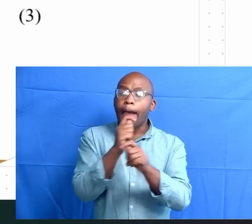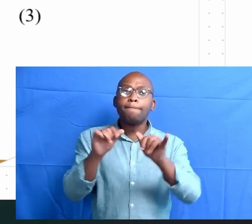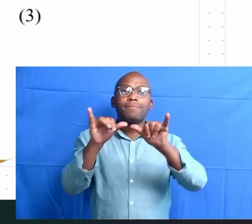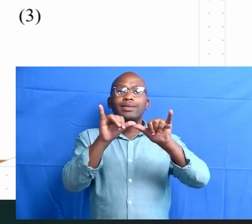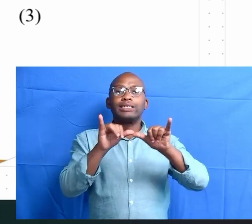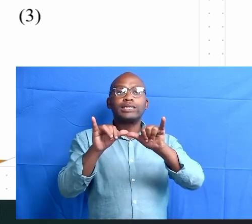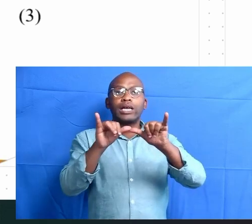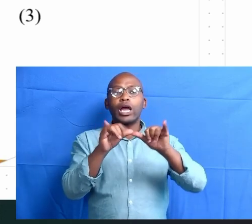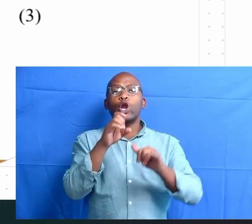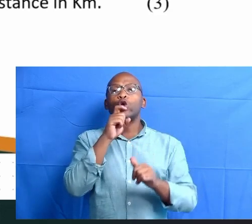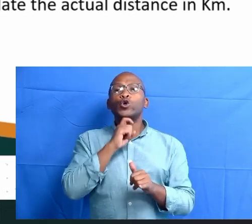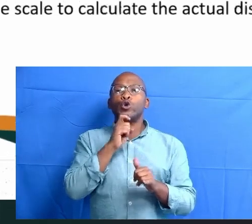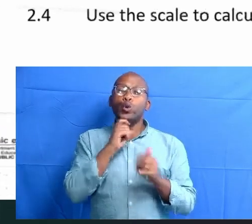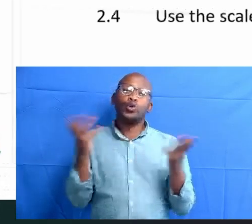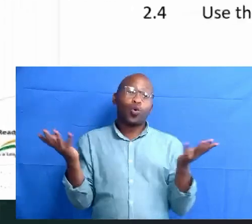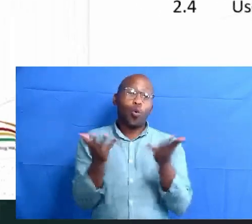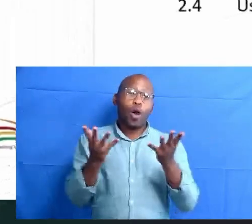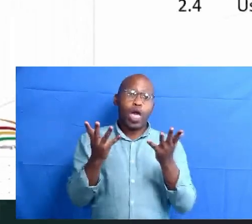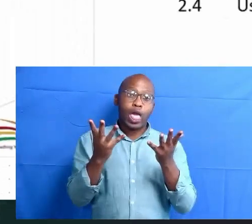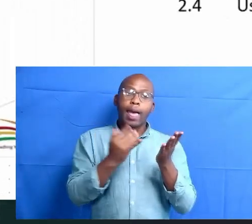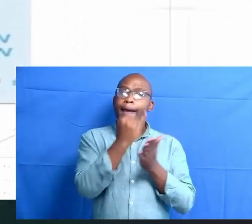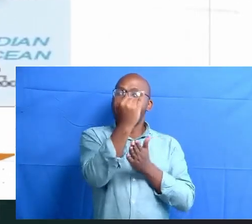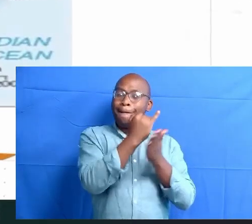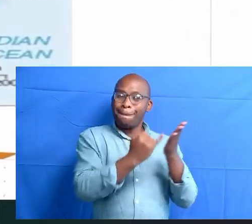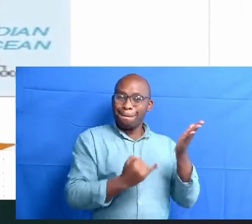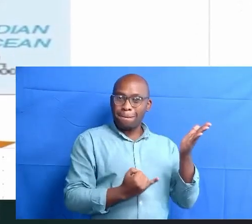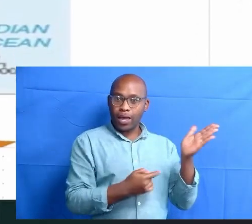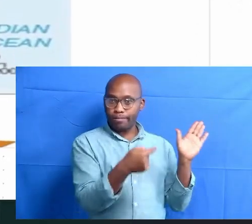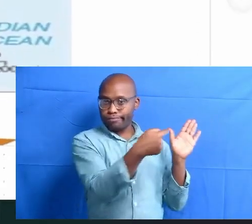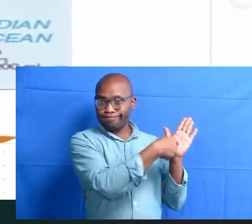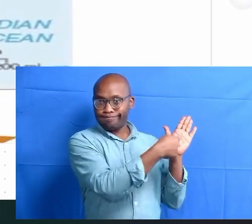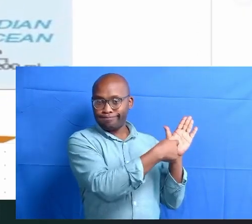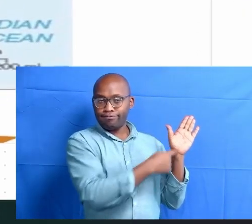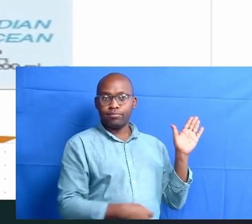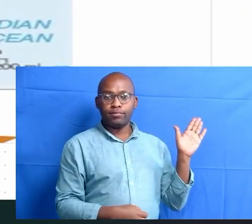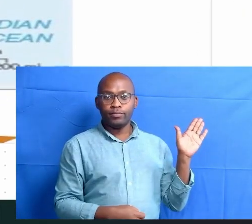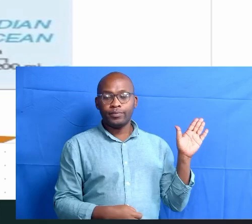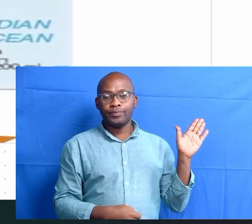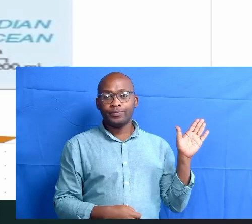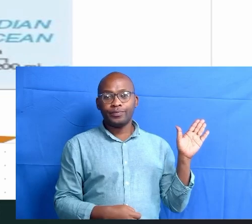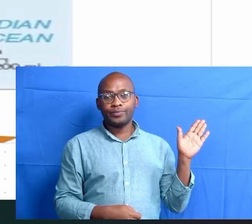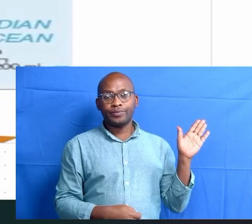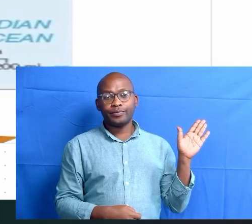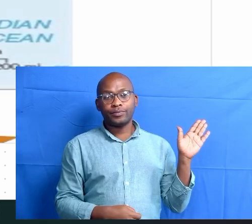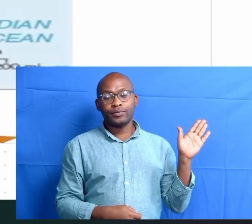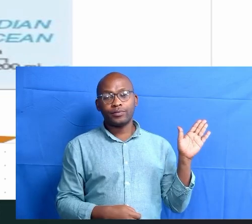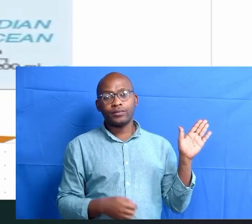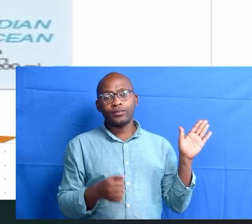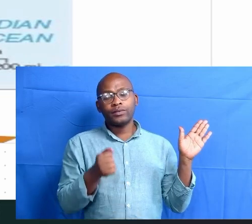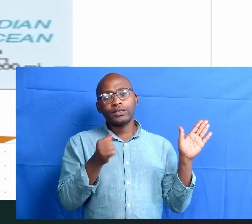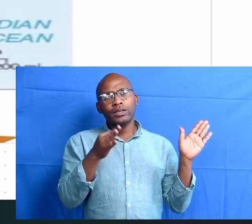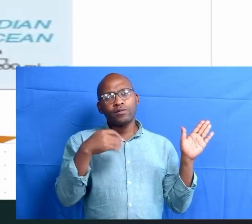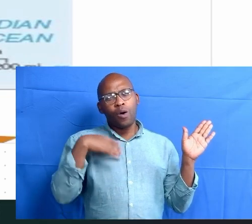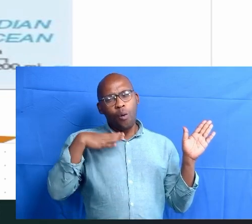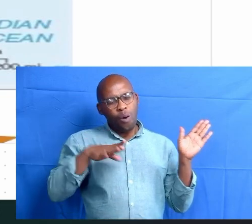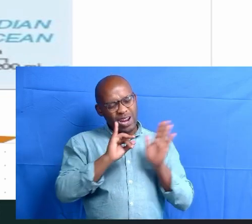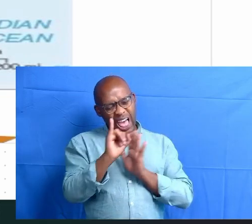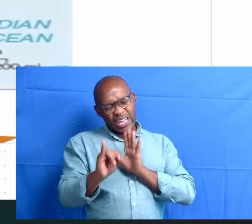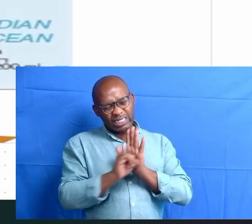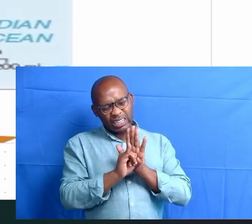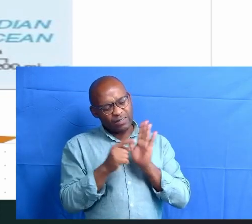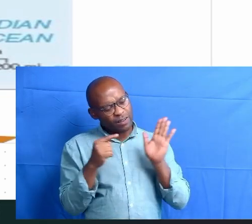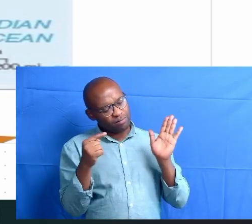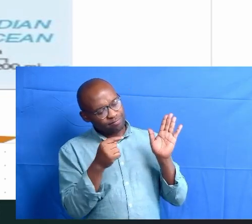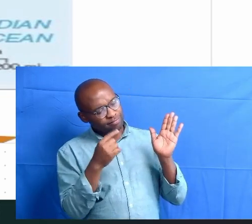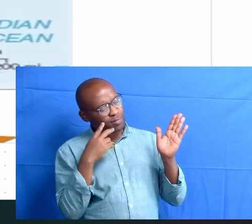say identify the type of scale which is on the map. Now, if I'm identifying that